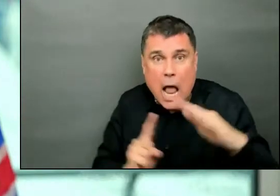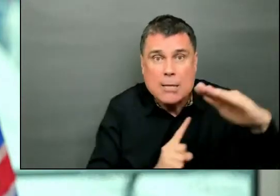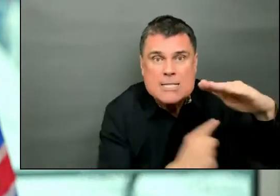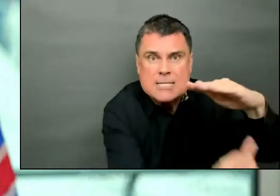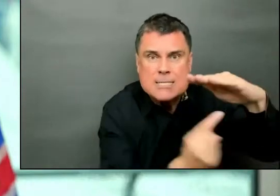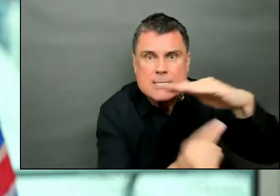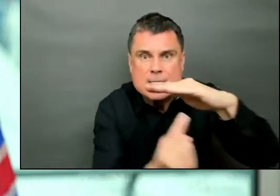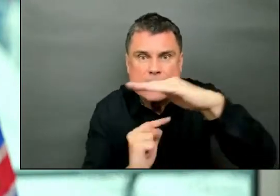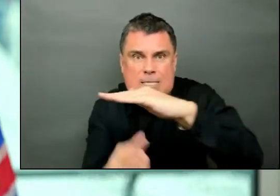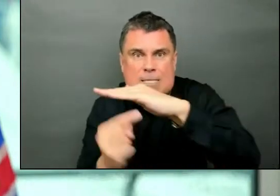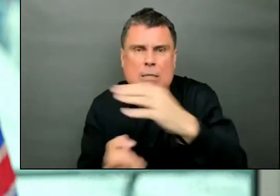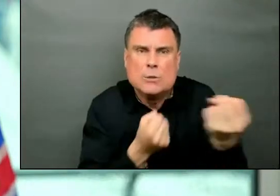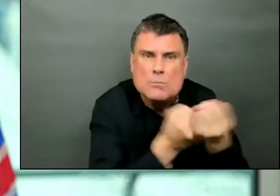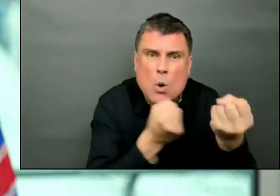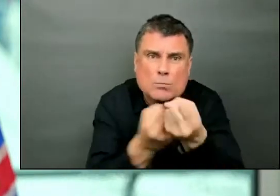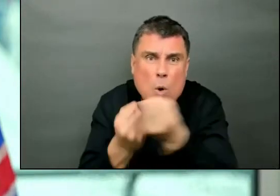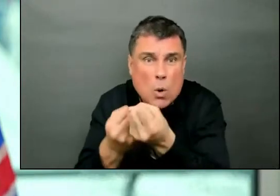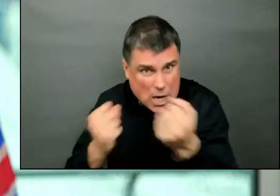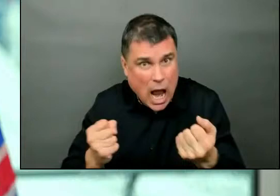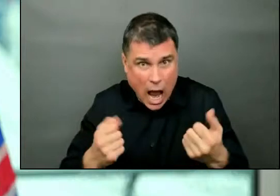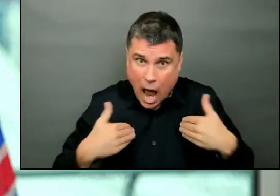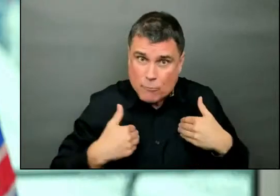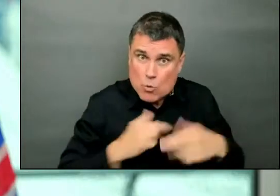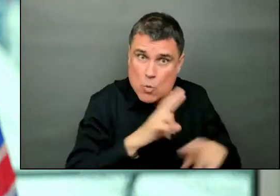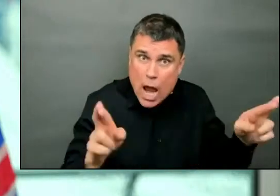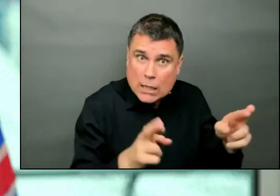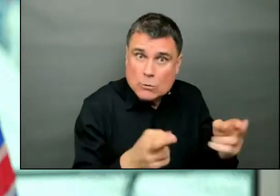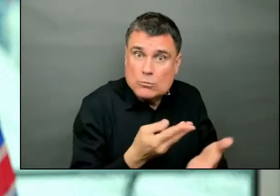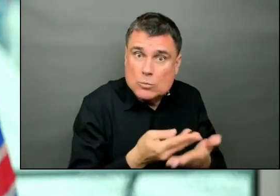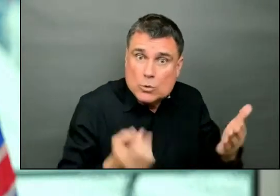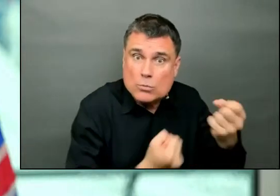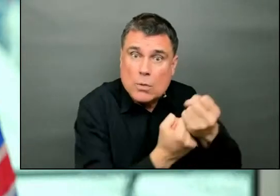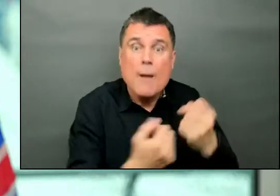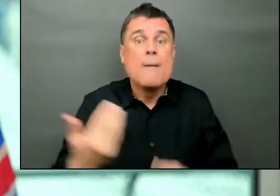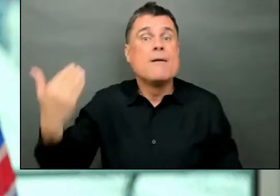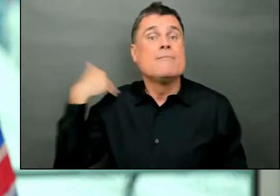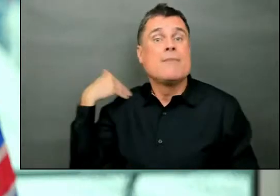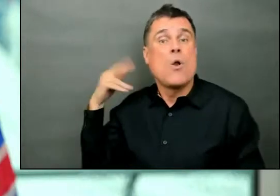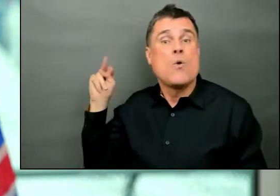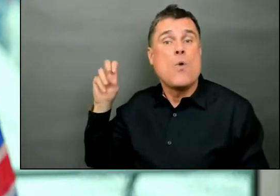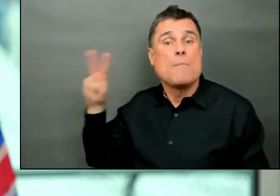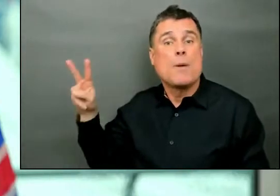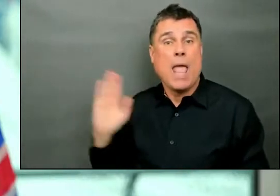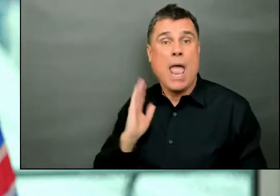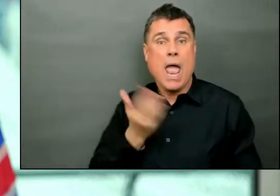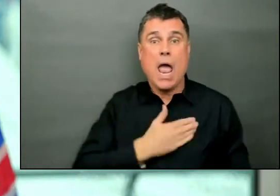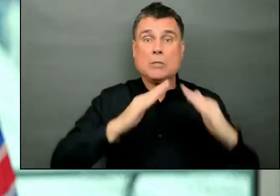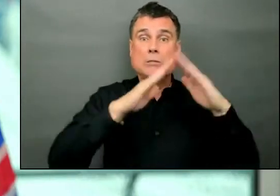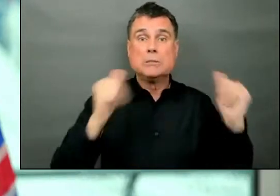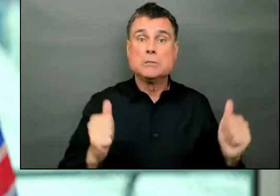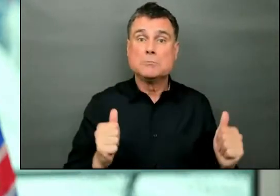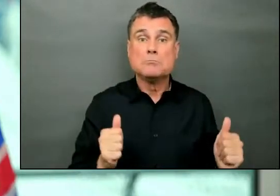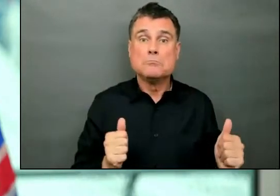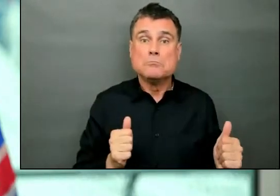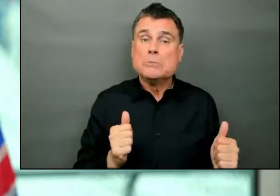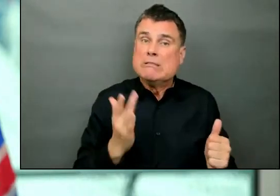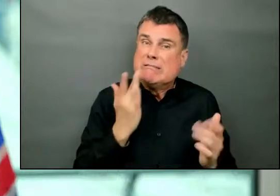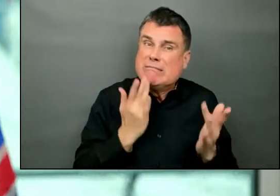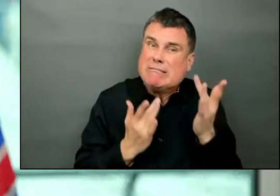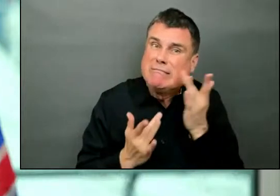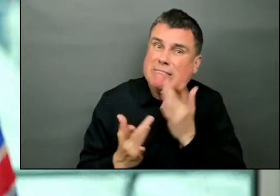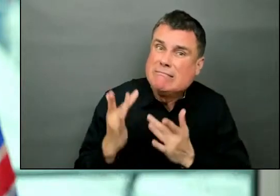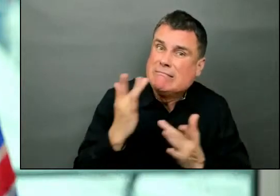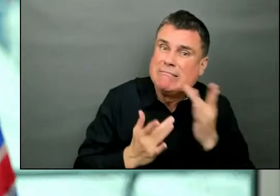effectively? And that is something that was stretched quite a lot in November, particularly in the north, in the